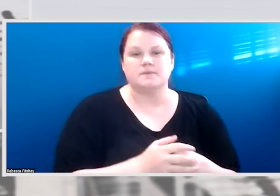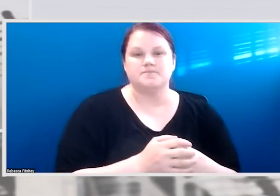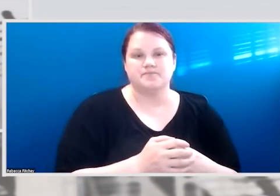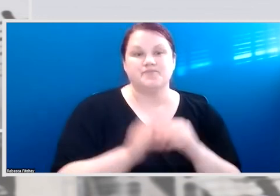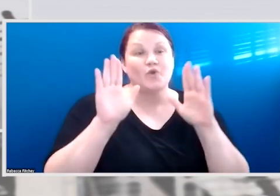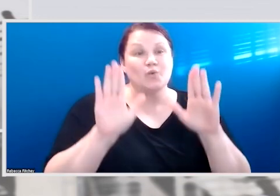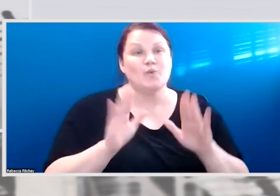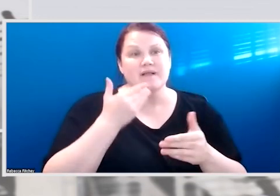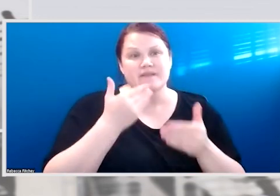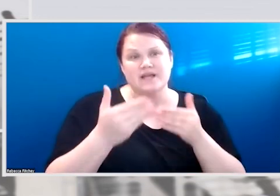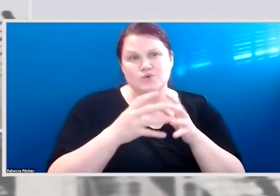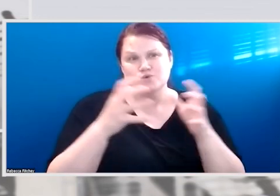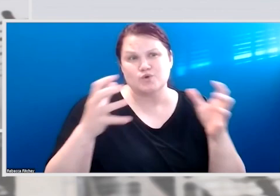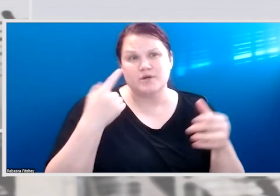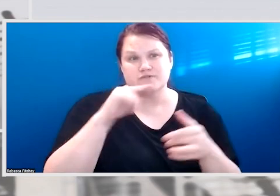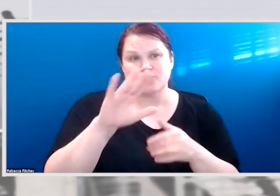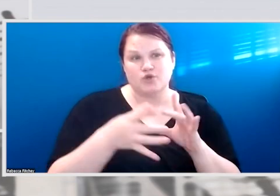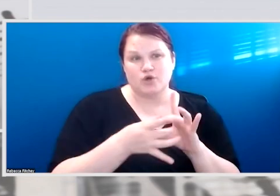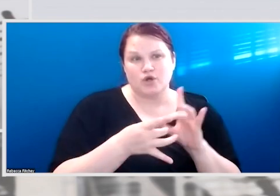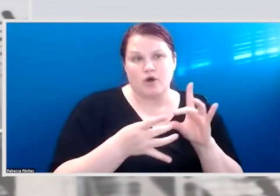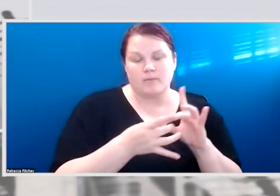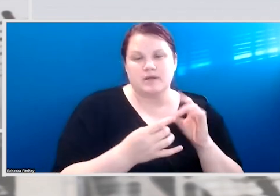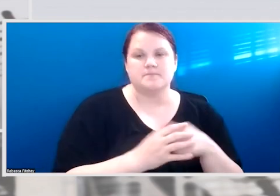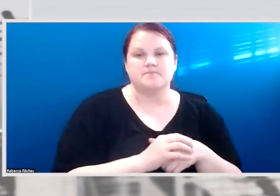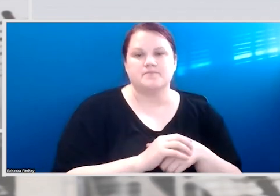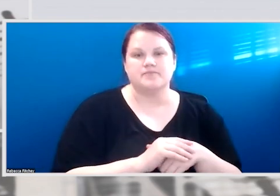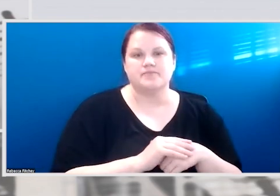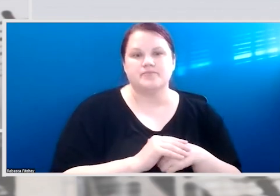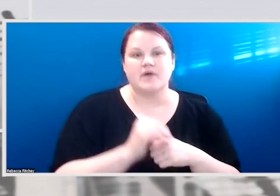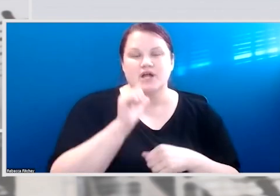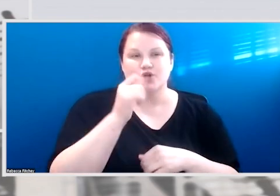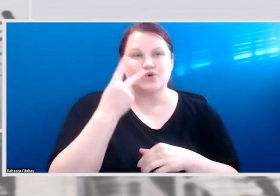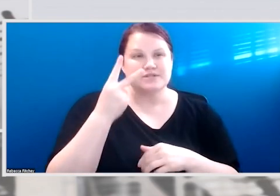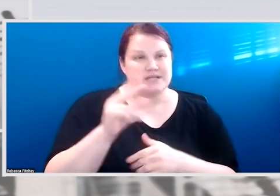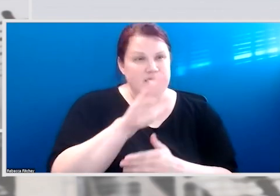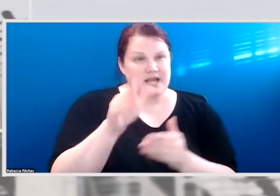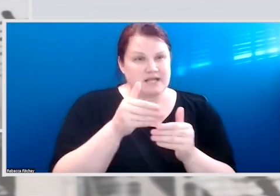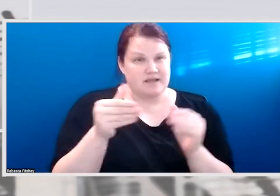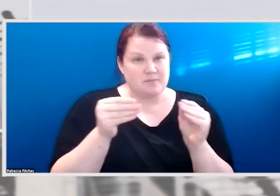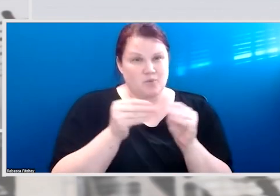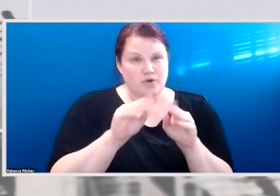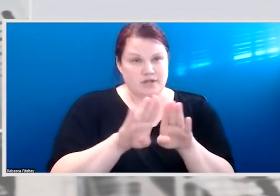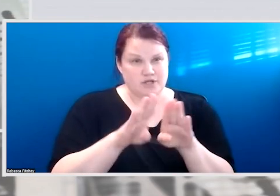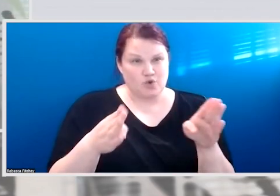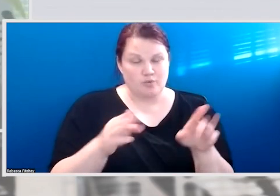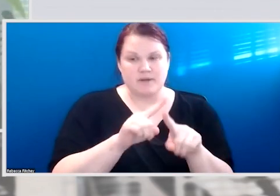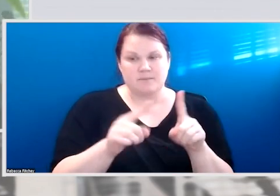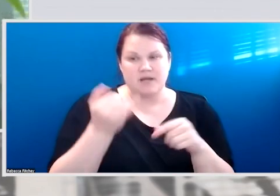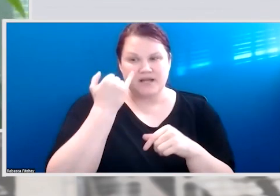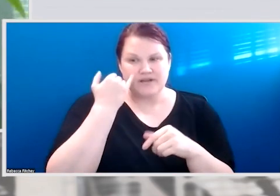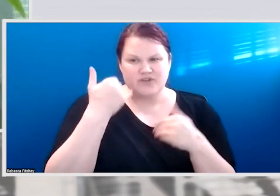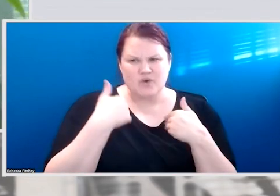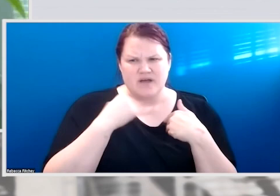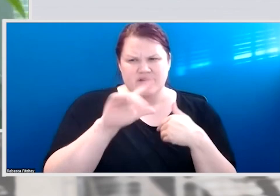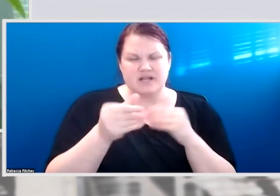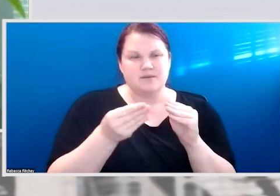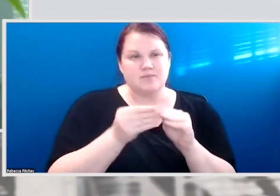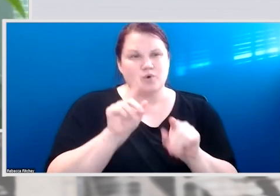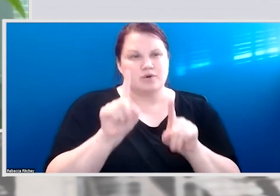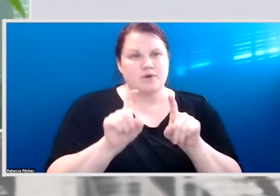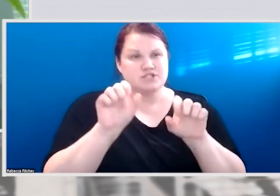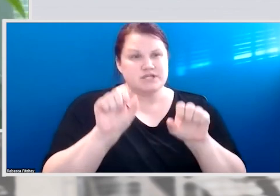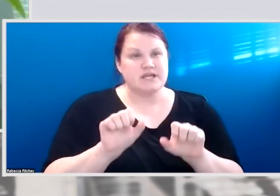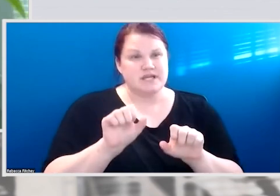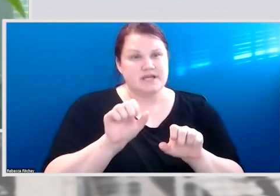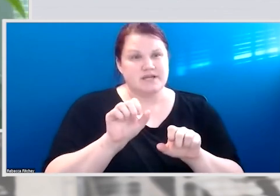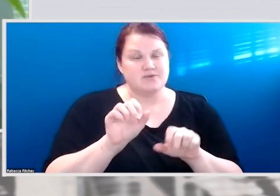Great. Thank you very much for your comment. So I don't see anything else that's still open, but if you have any further questions, you can put them in the